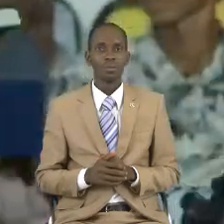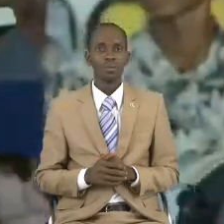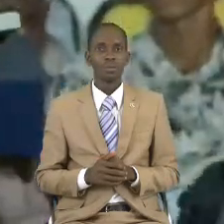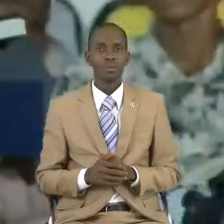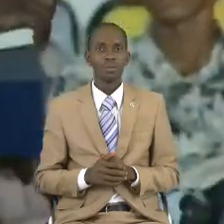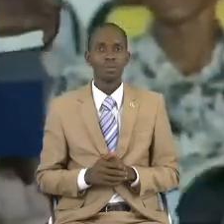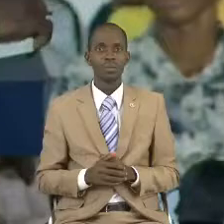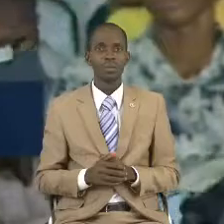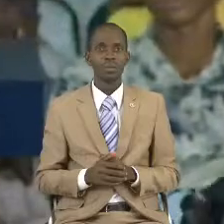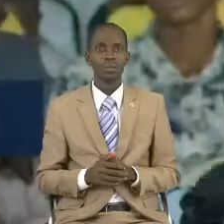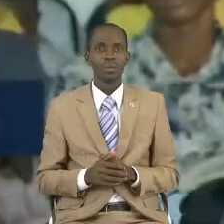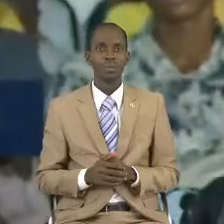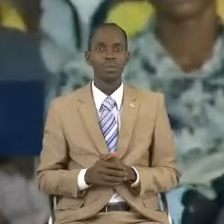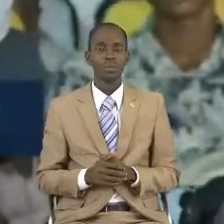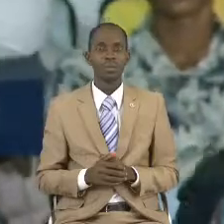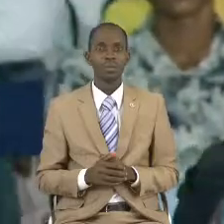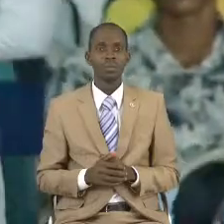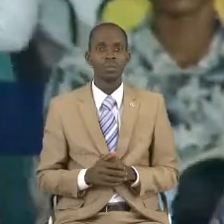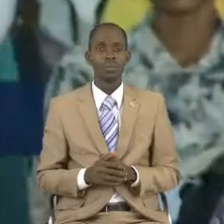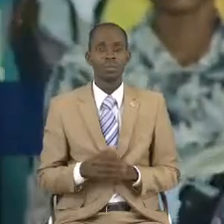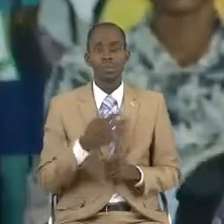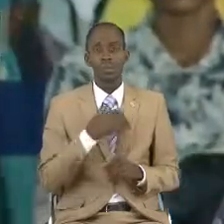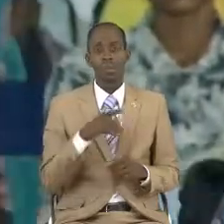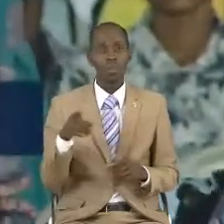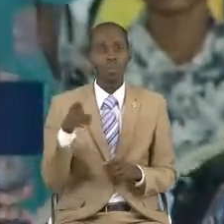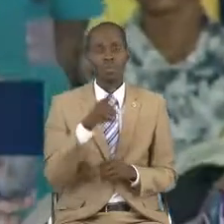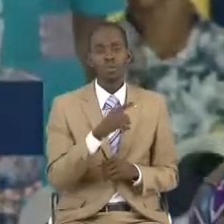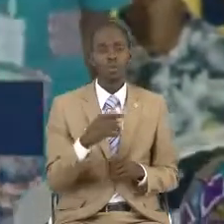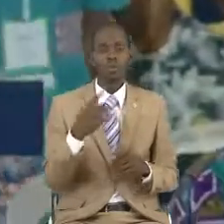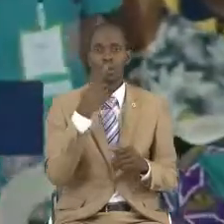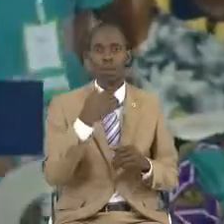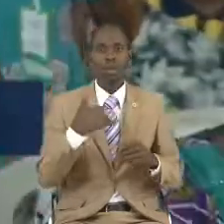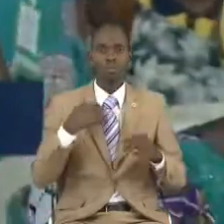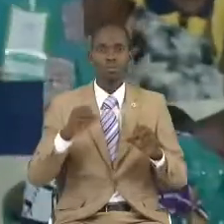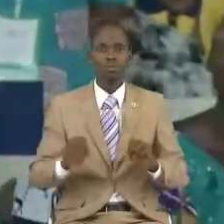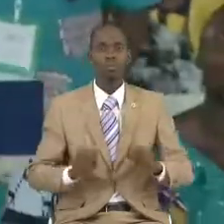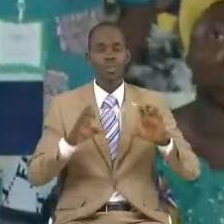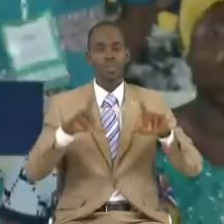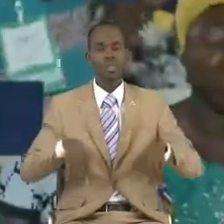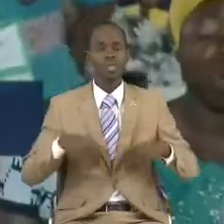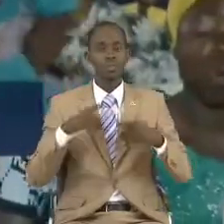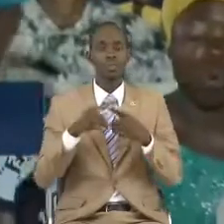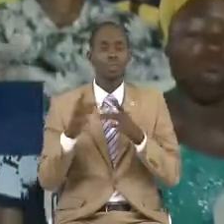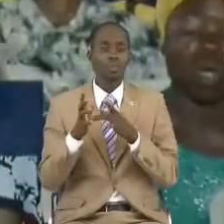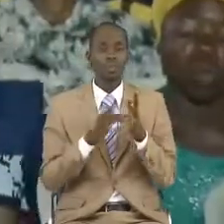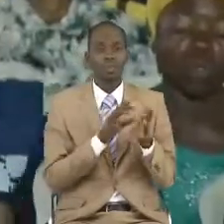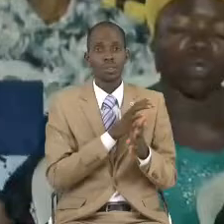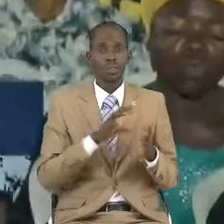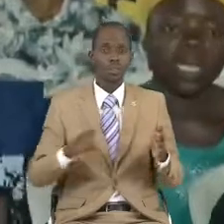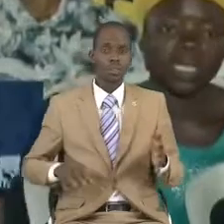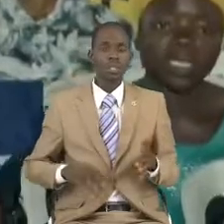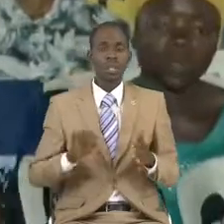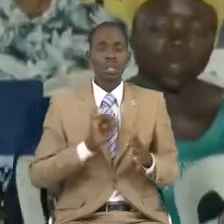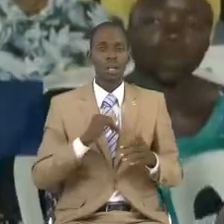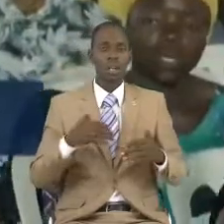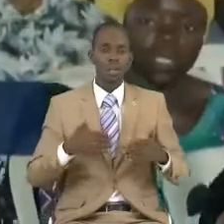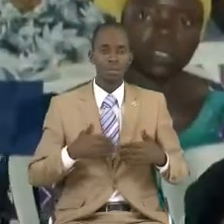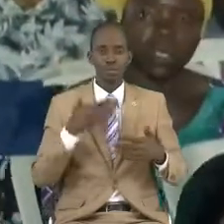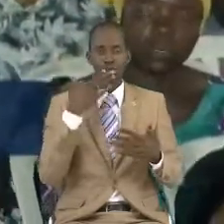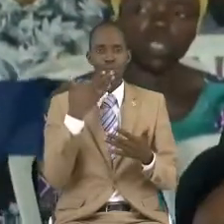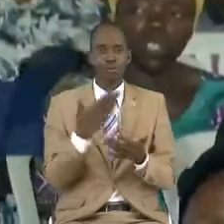and those of you who are giving your life to the lord jesus christ tonight have a sharing news for you